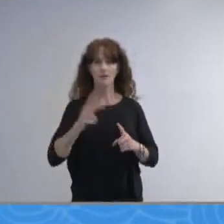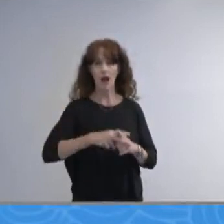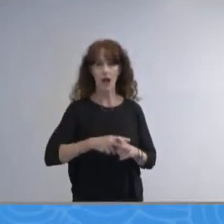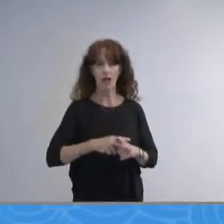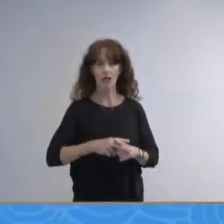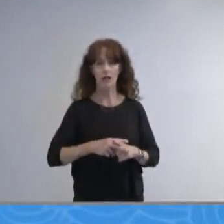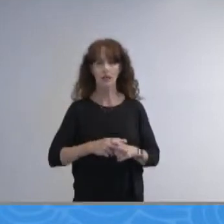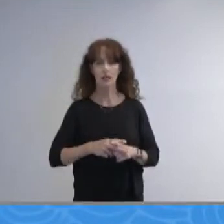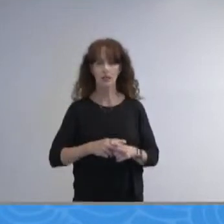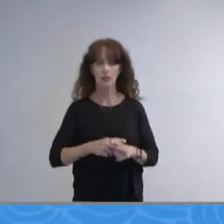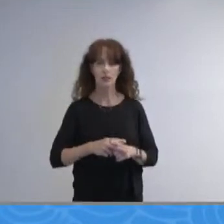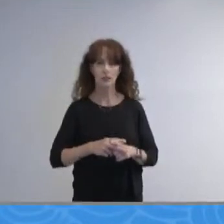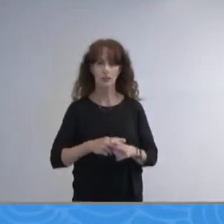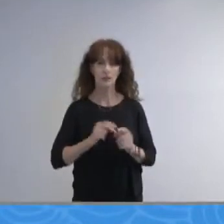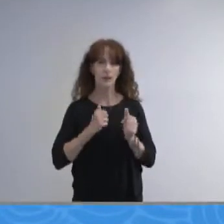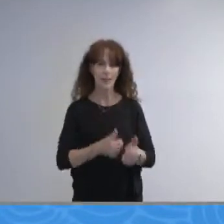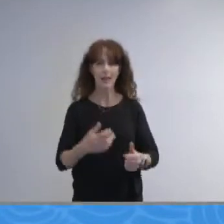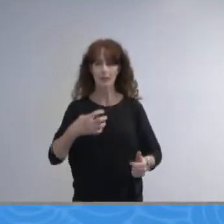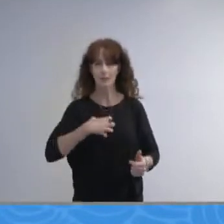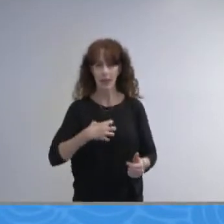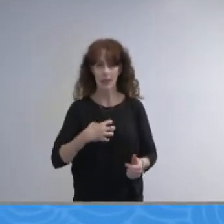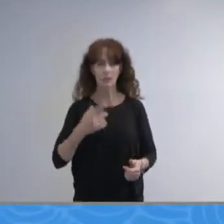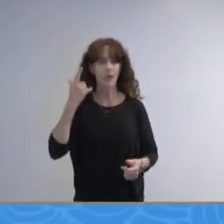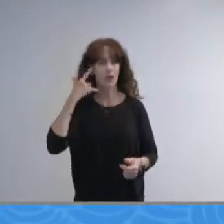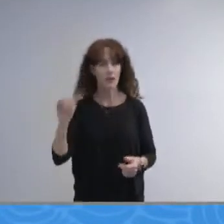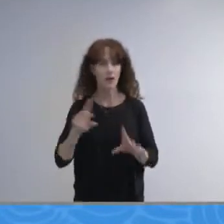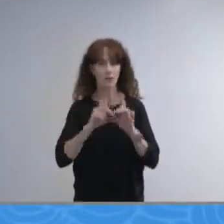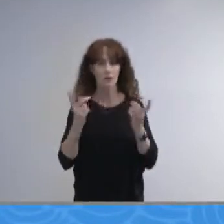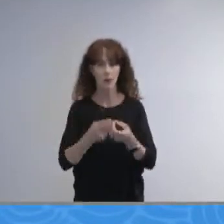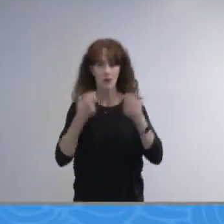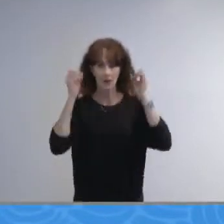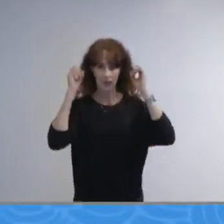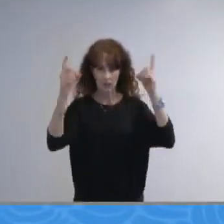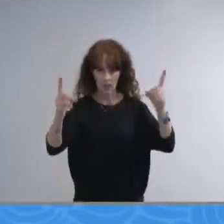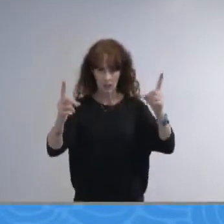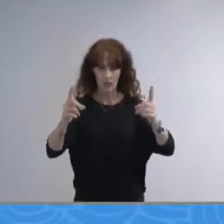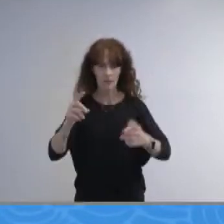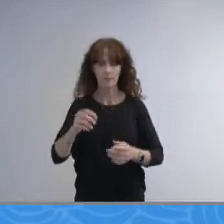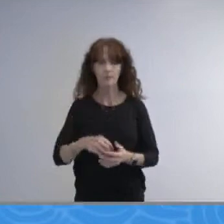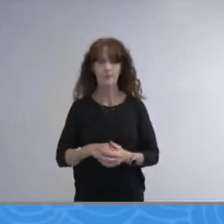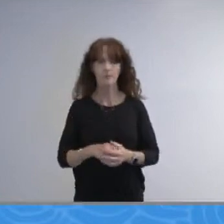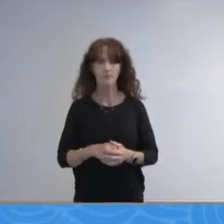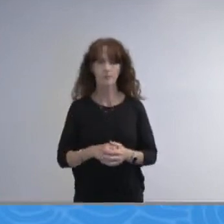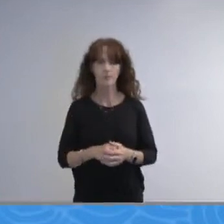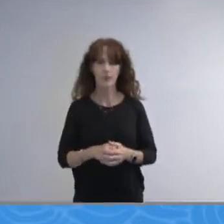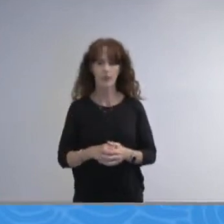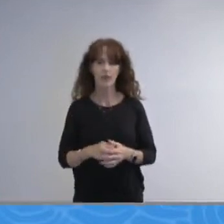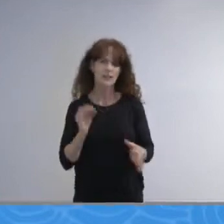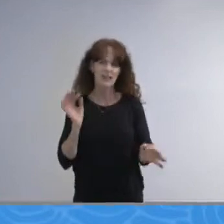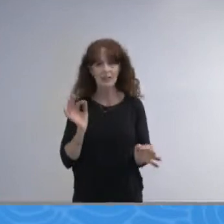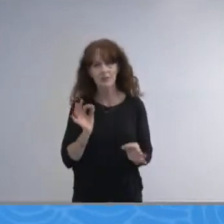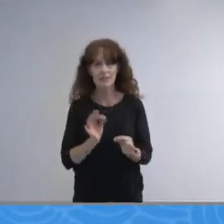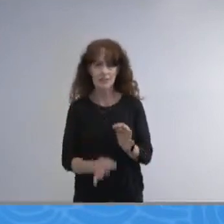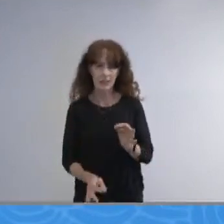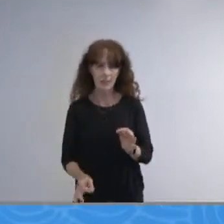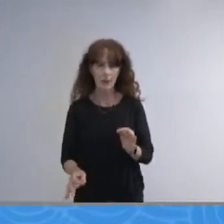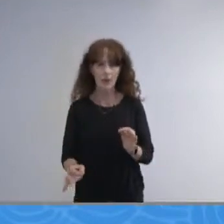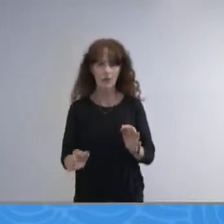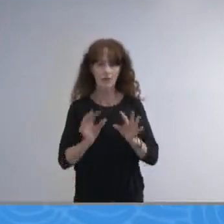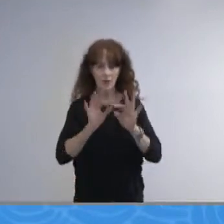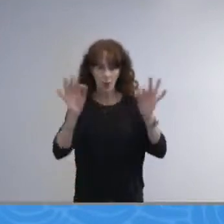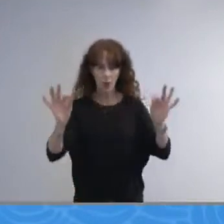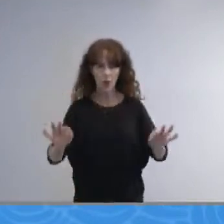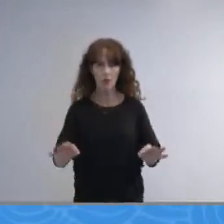a compliance complaint with the California Department of Education. It's a pretty simple